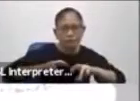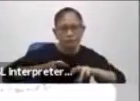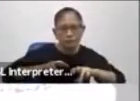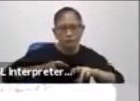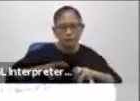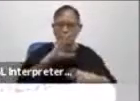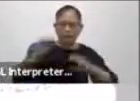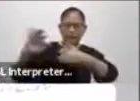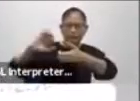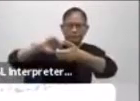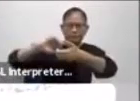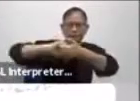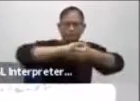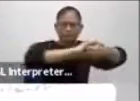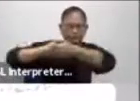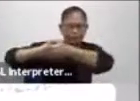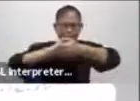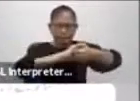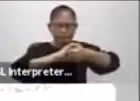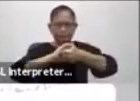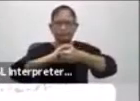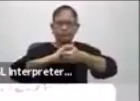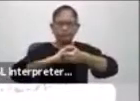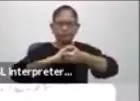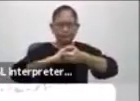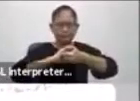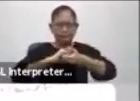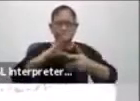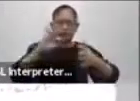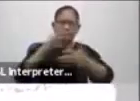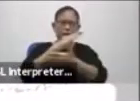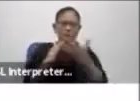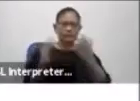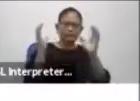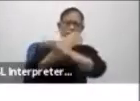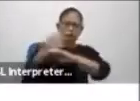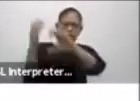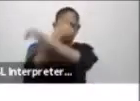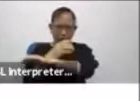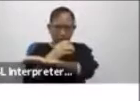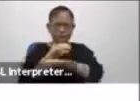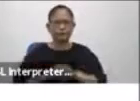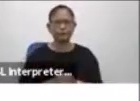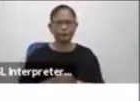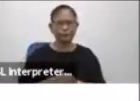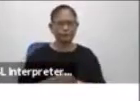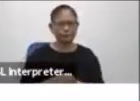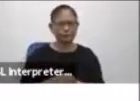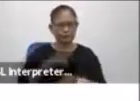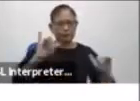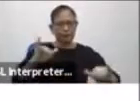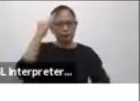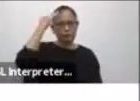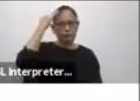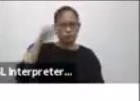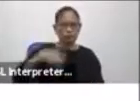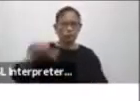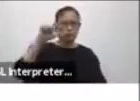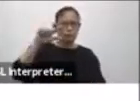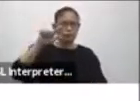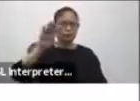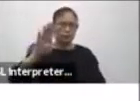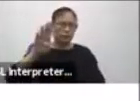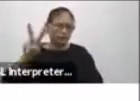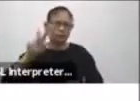collaboration, coordination, and finally, a few challenges from our end. Now, as you know, gender-based violence continues